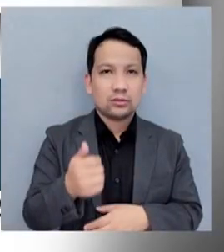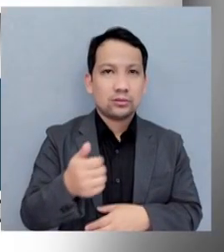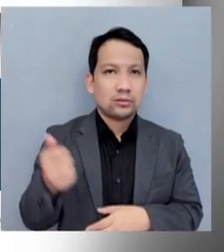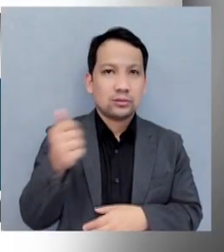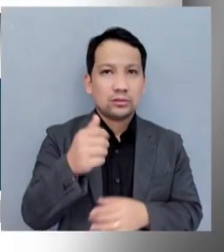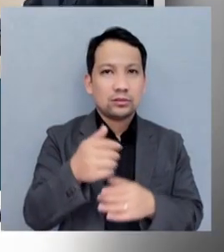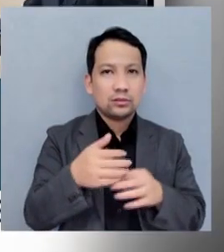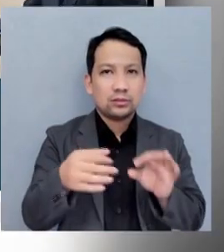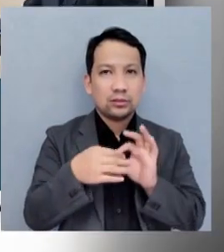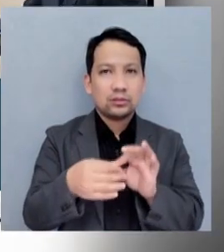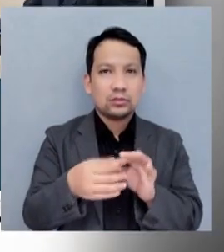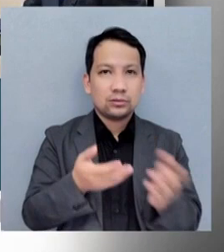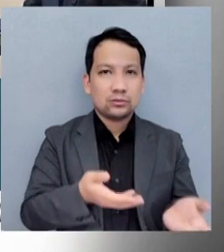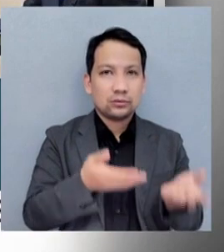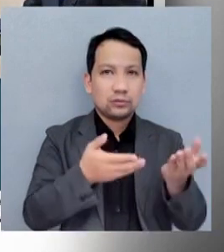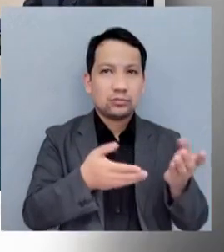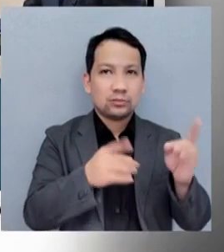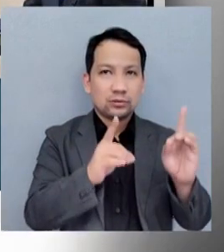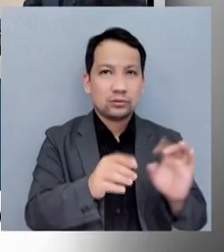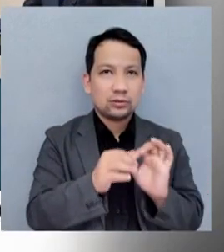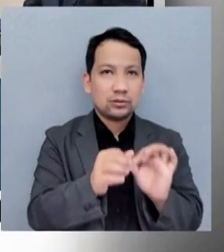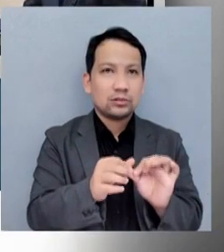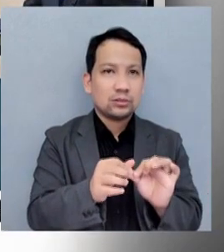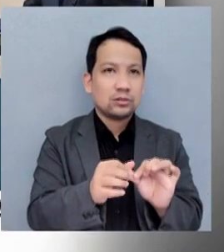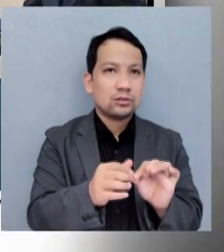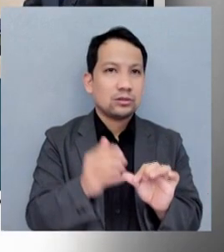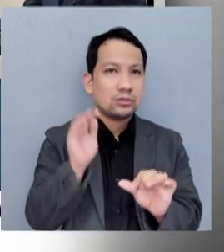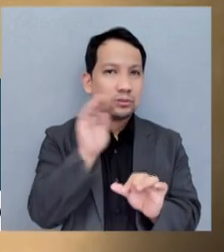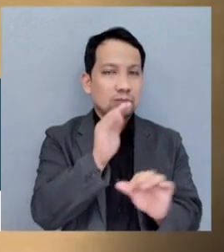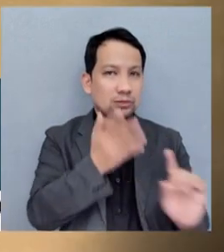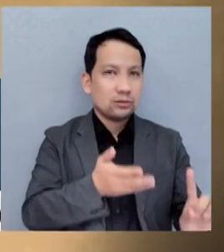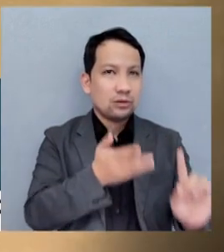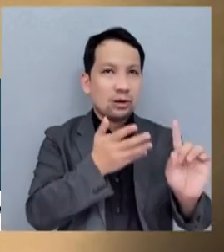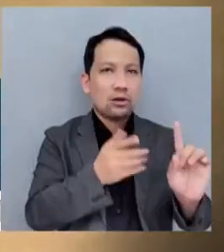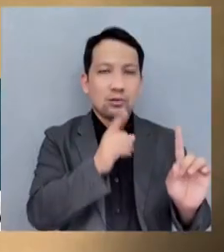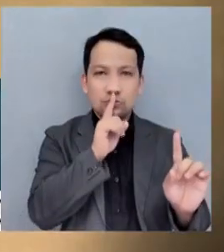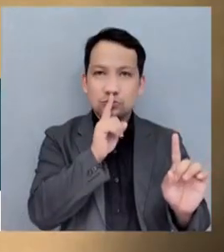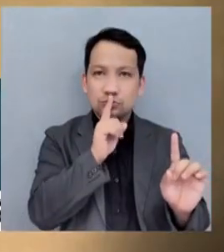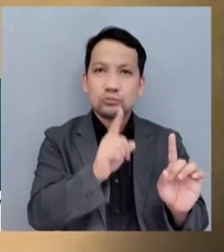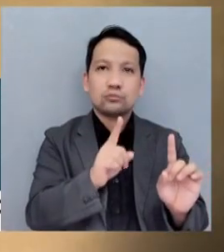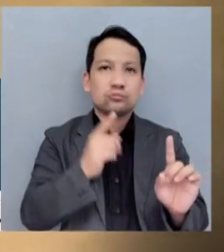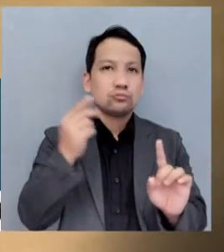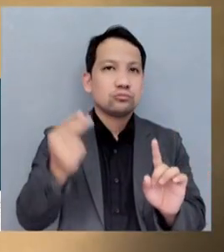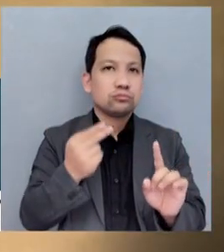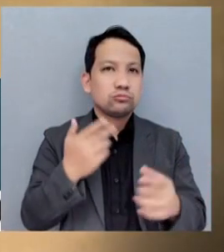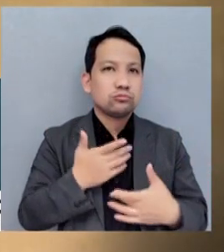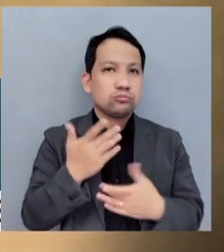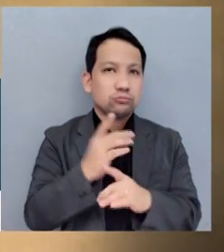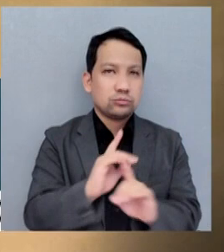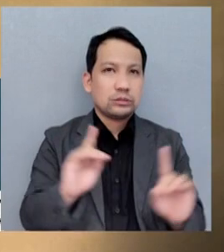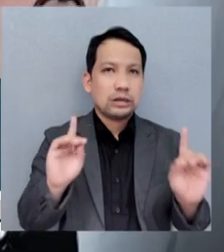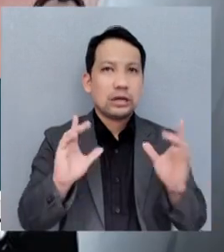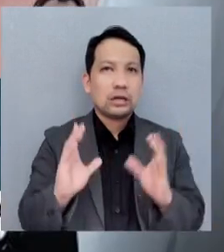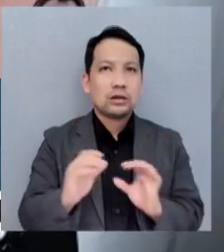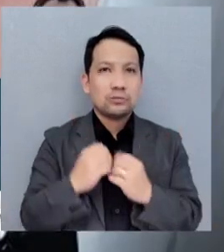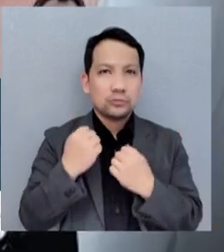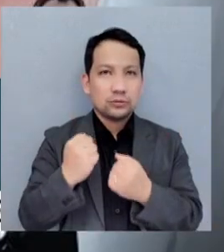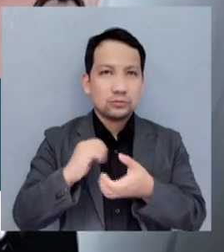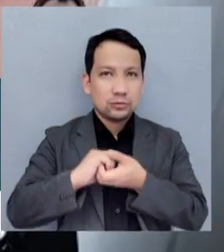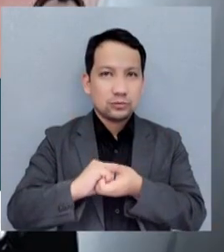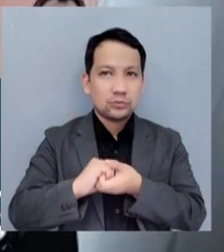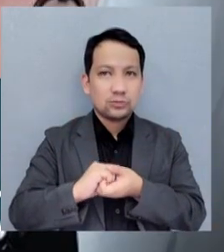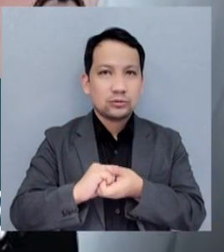country also paid tribute to Del Rosario, calling him a charismatic and indefatigable diplomat who helped strengthen the relationship